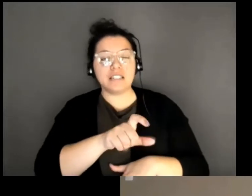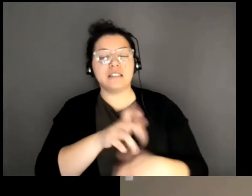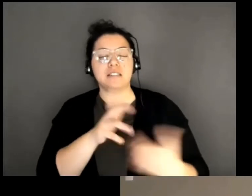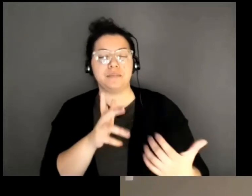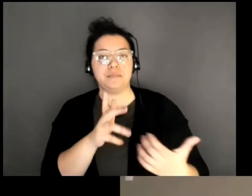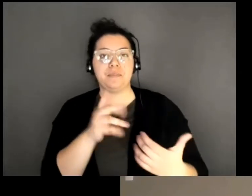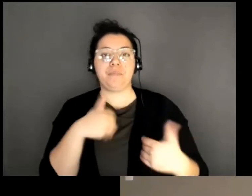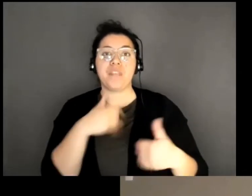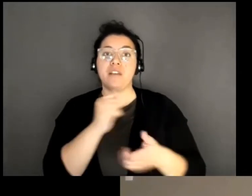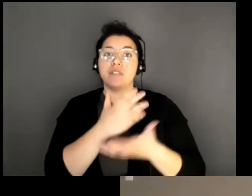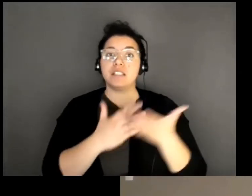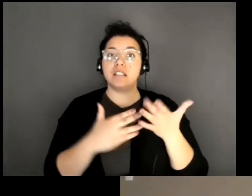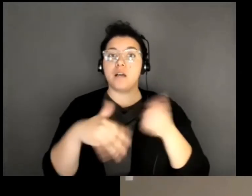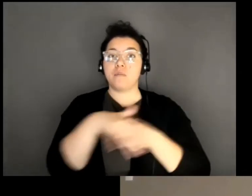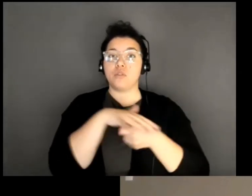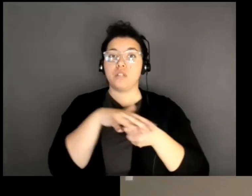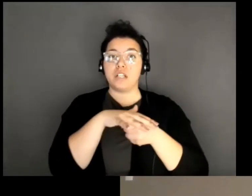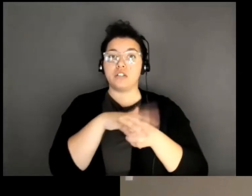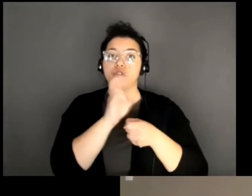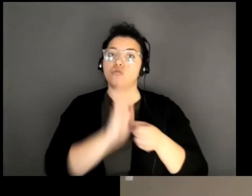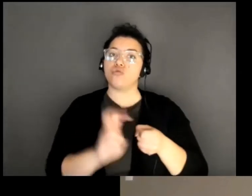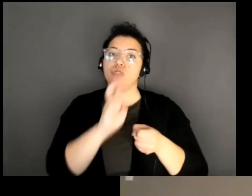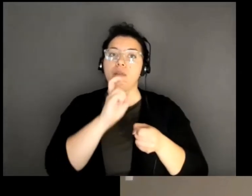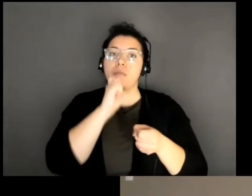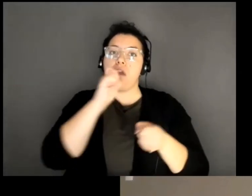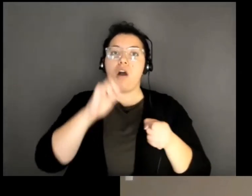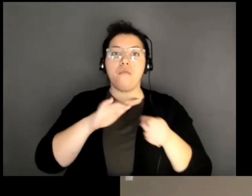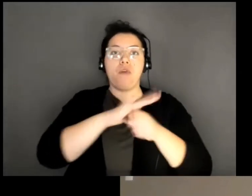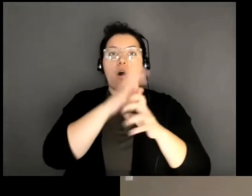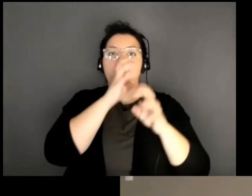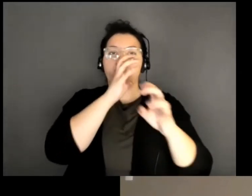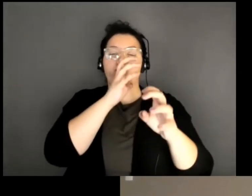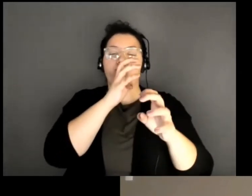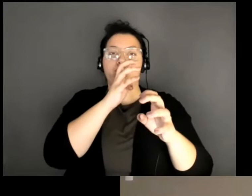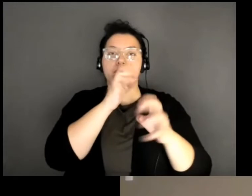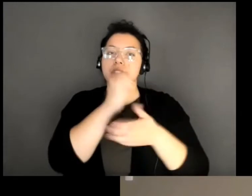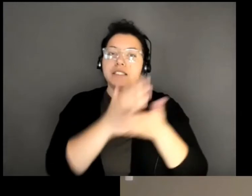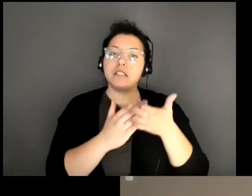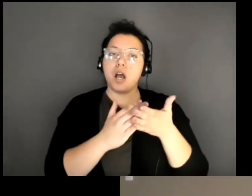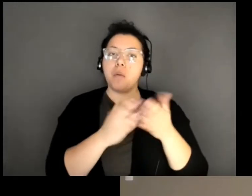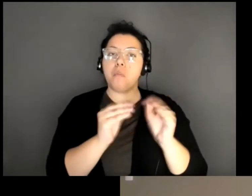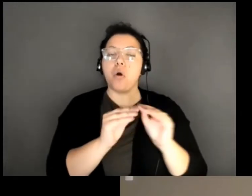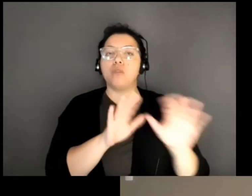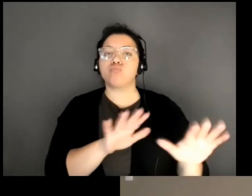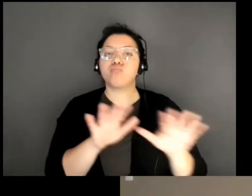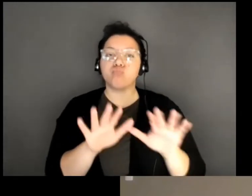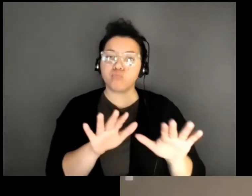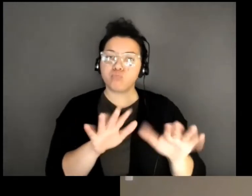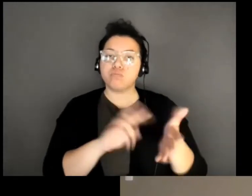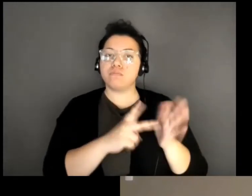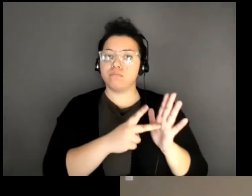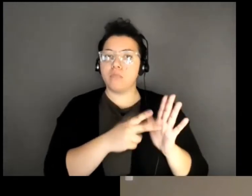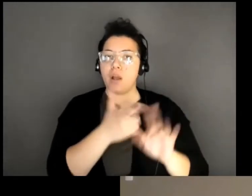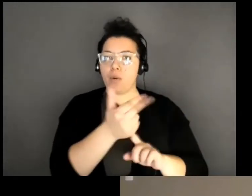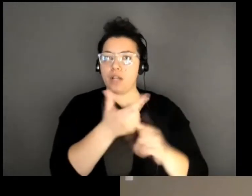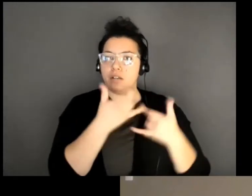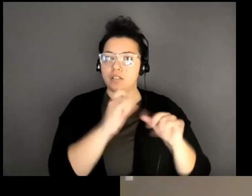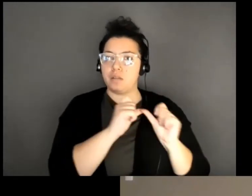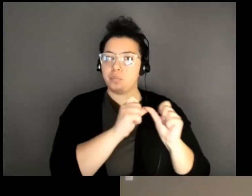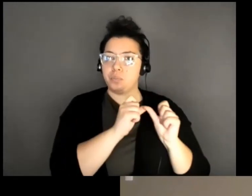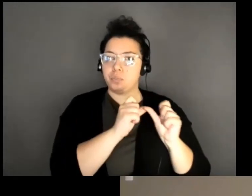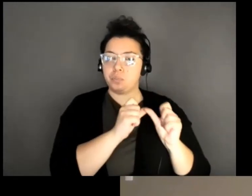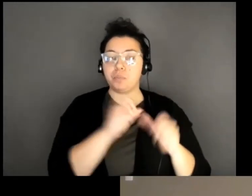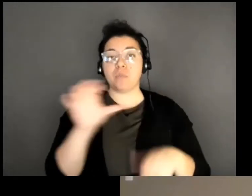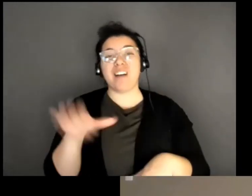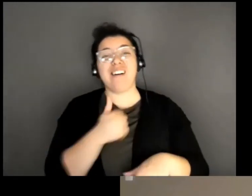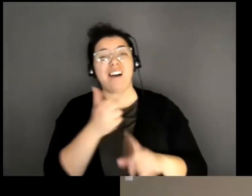where travel is less restricted, some hotels are doing well. Other areas, hotels are just kind of moving along, and in a lot